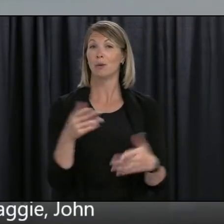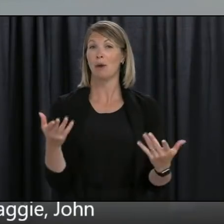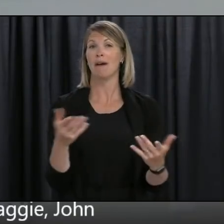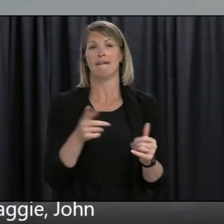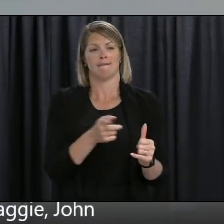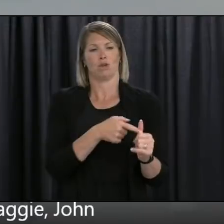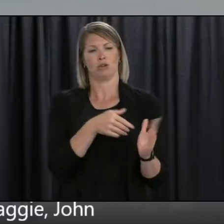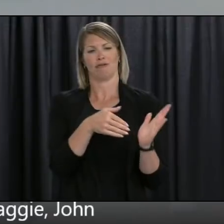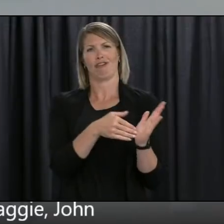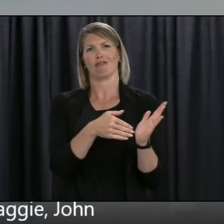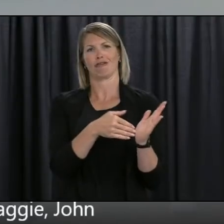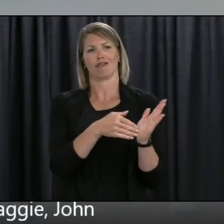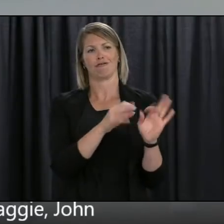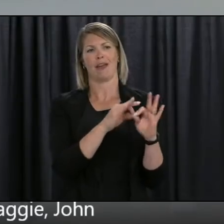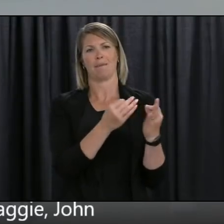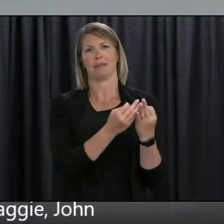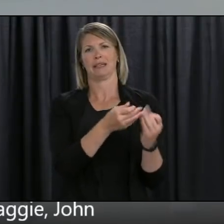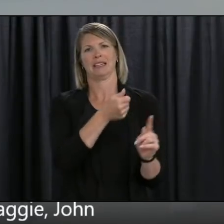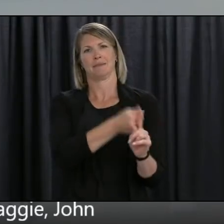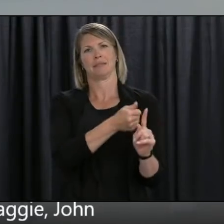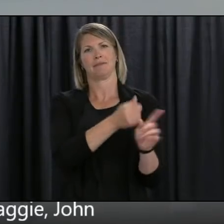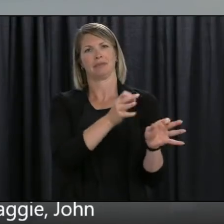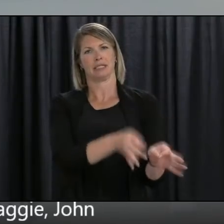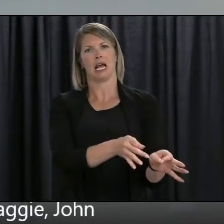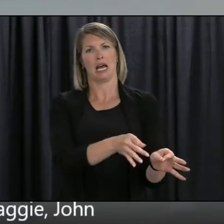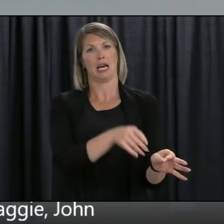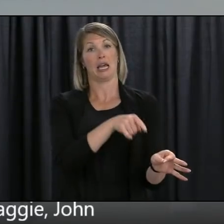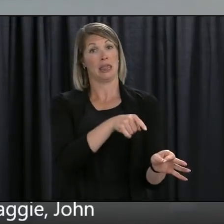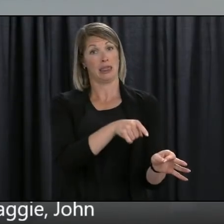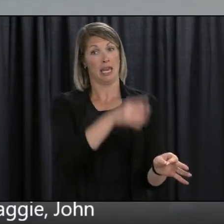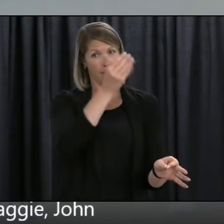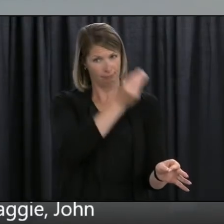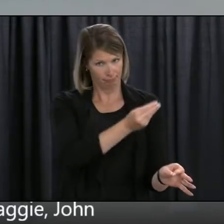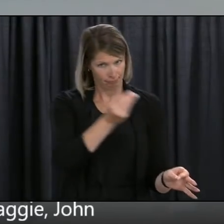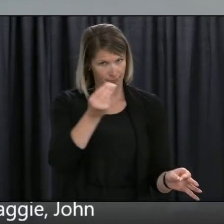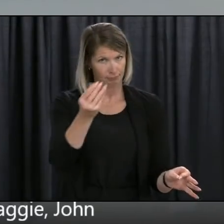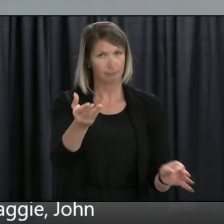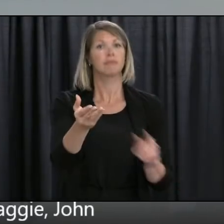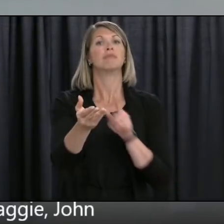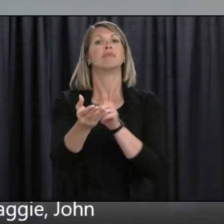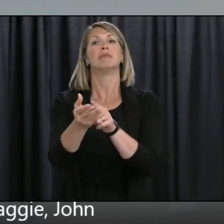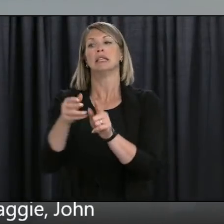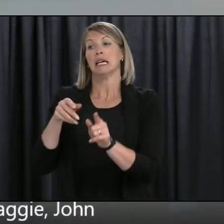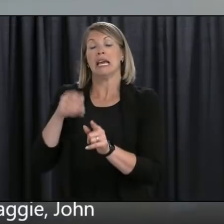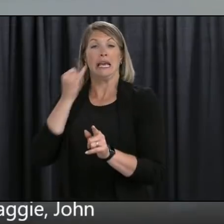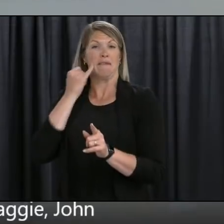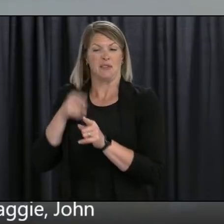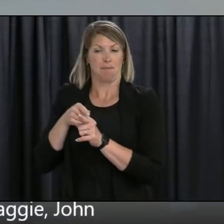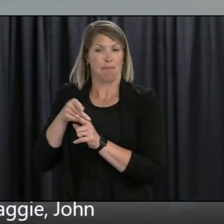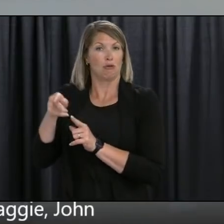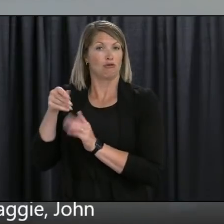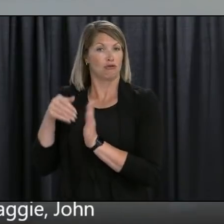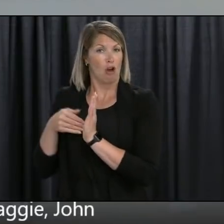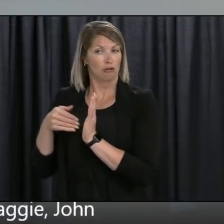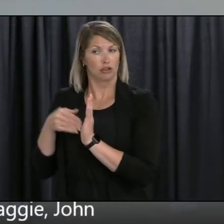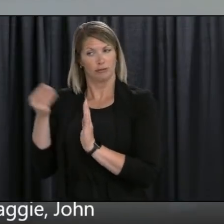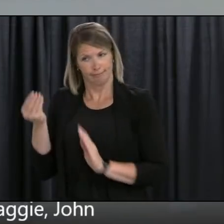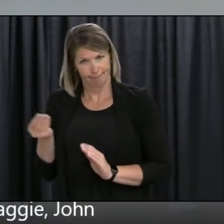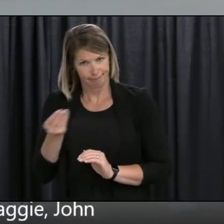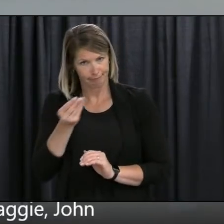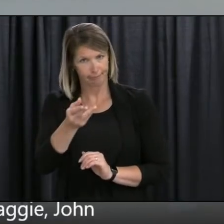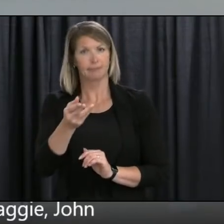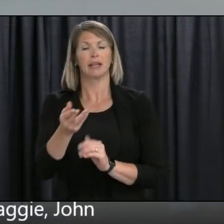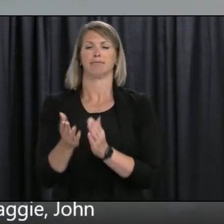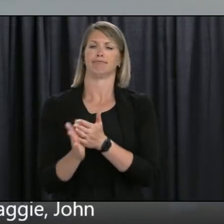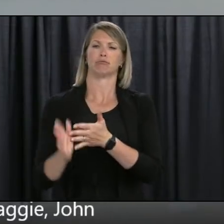based on the condition of the patient, input from the primary care provider, and the specialist who is concerned with the procedure